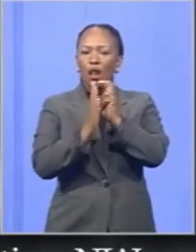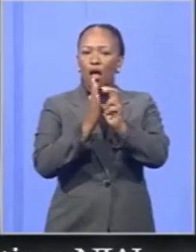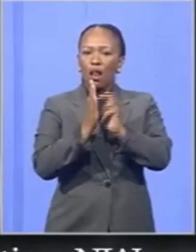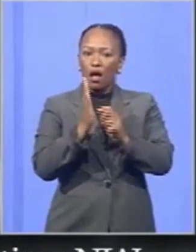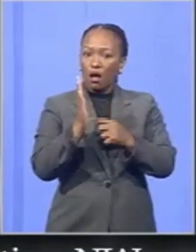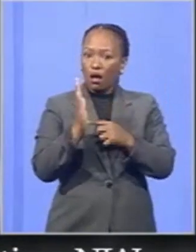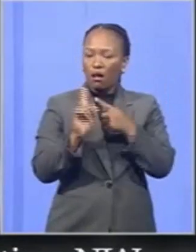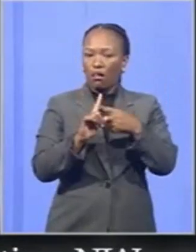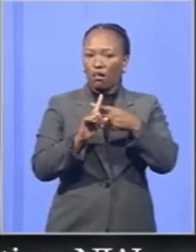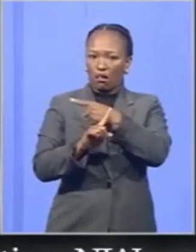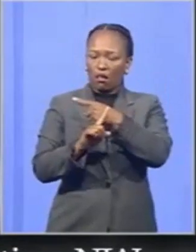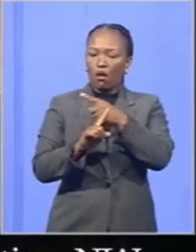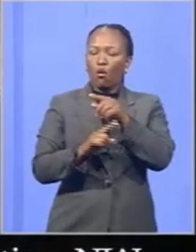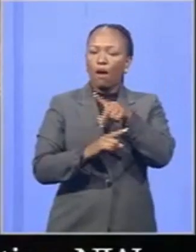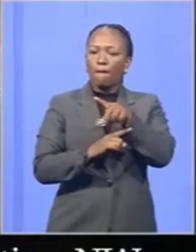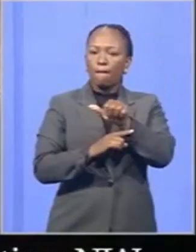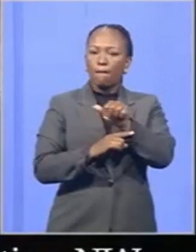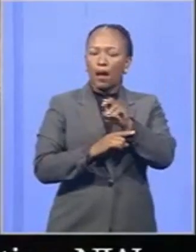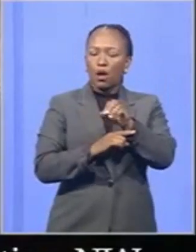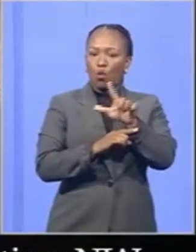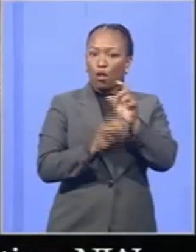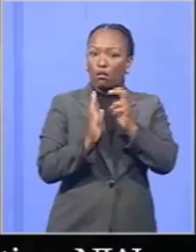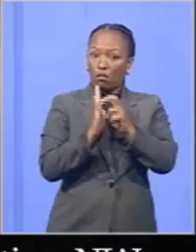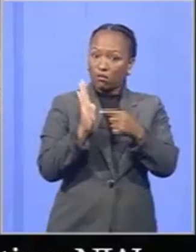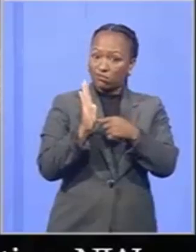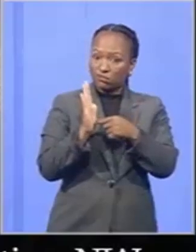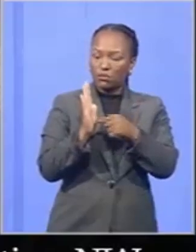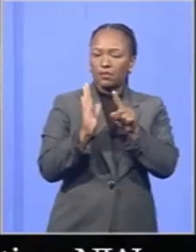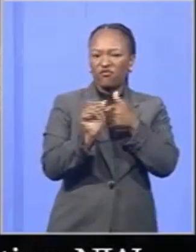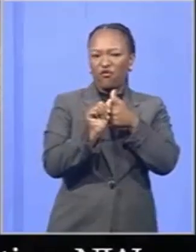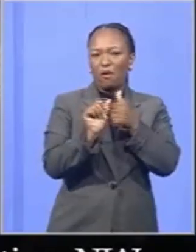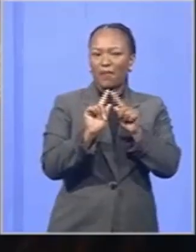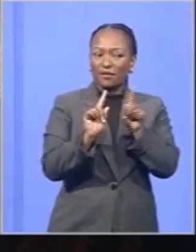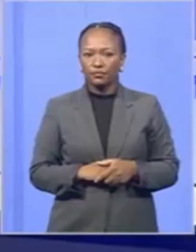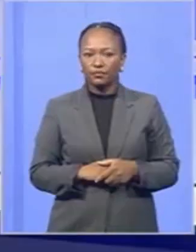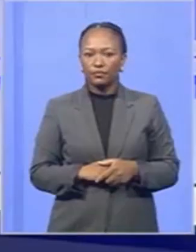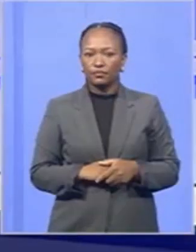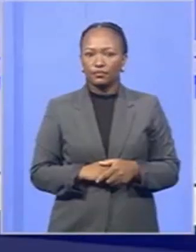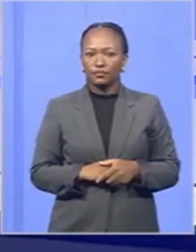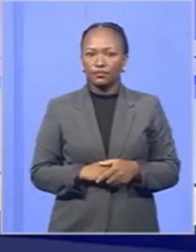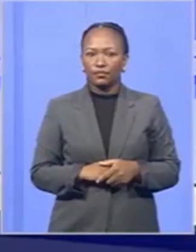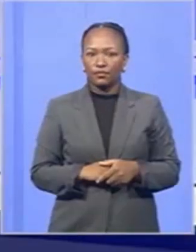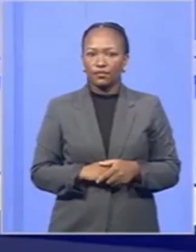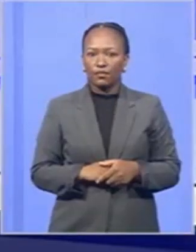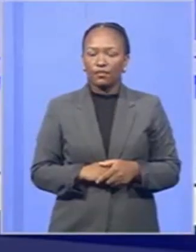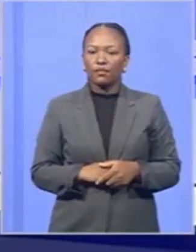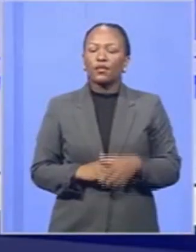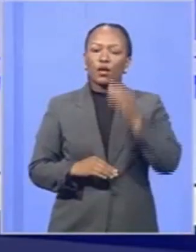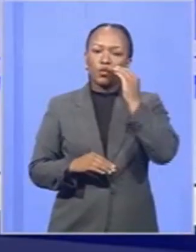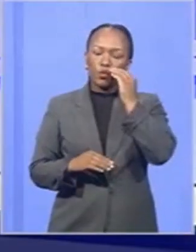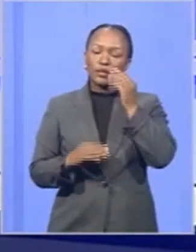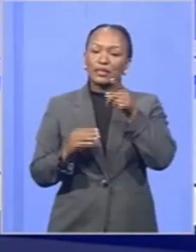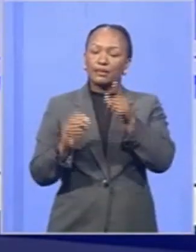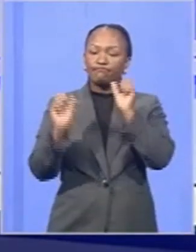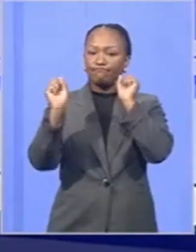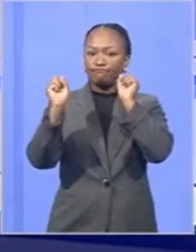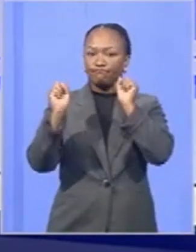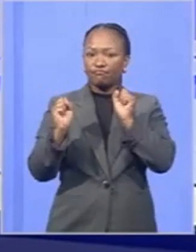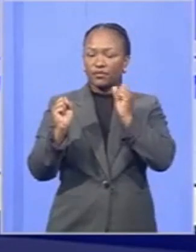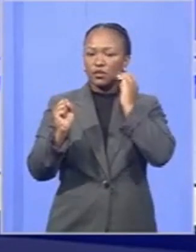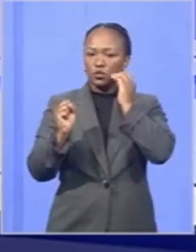obetsweng ke melawana ya parole. Ke Tebogo Phakedi wa dikgang tsa SABC mo Kanana. Khaswena ya ditaba tsa Sesotho e